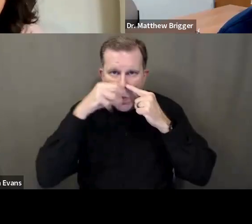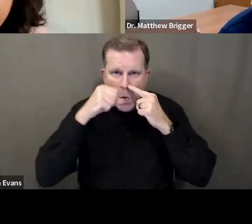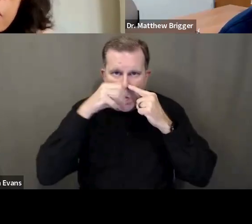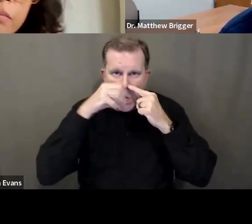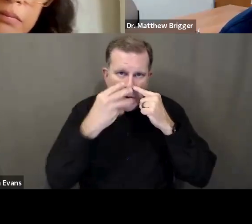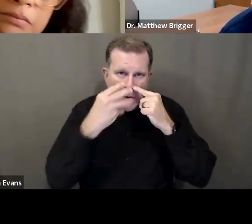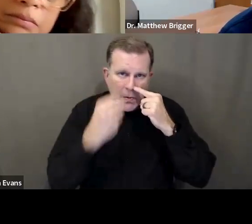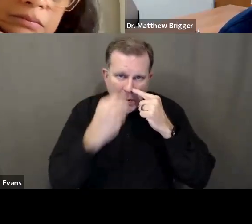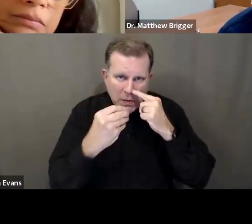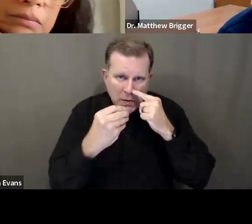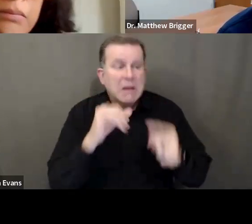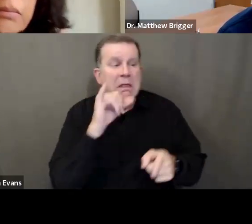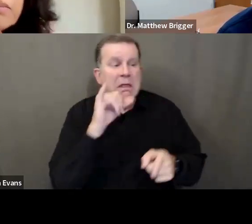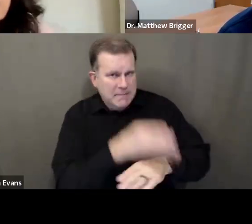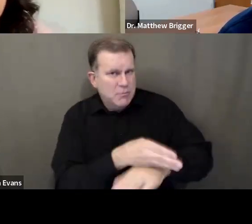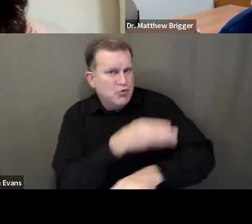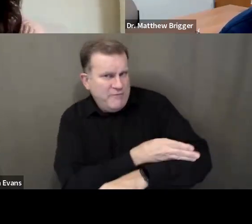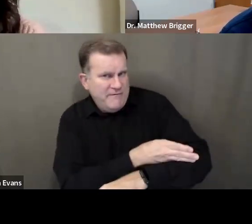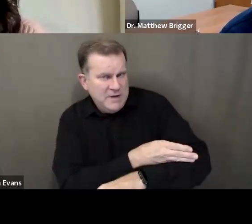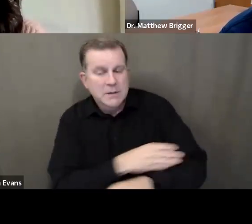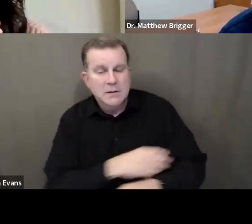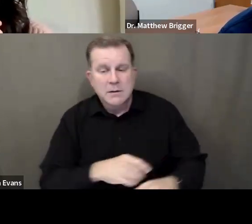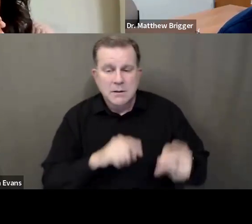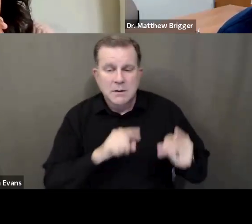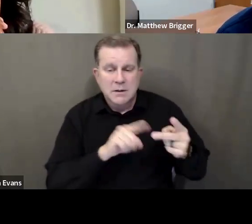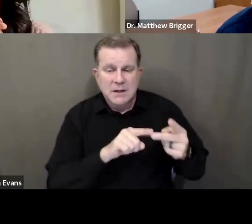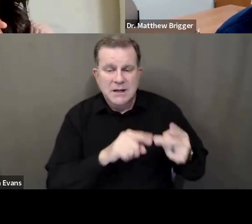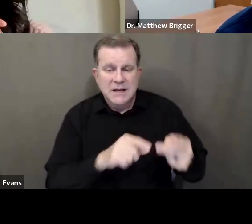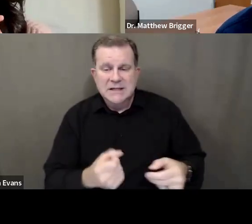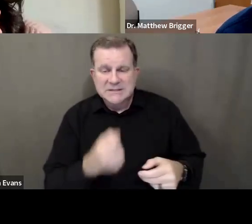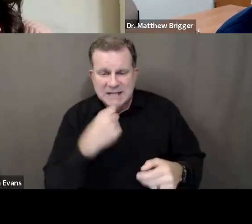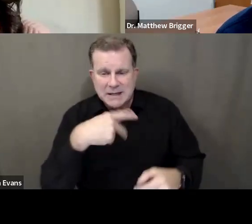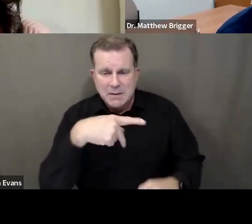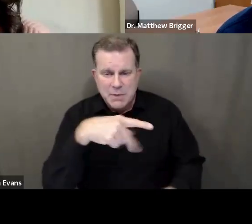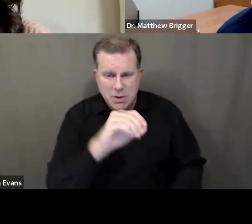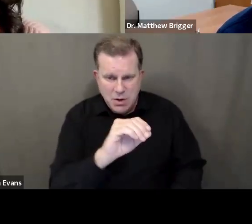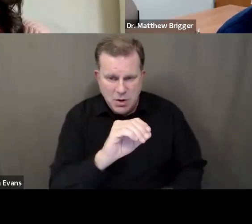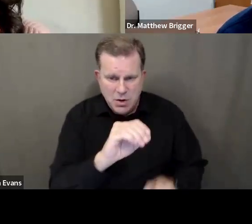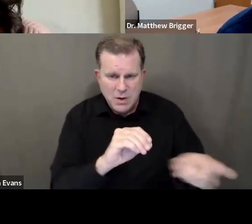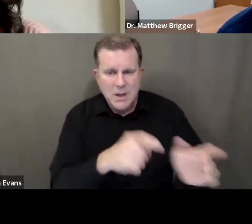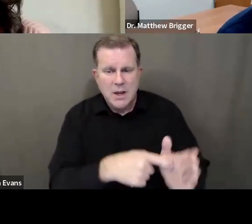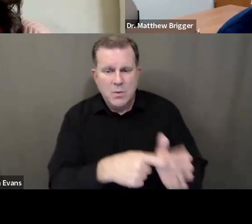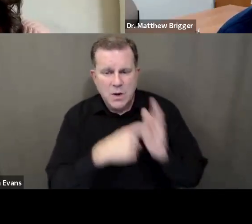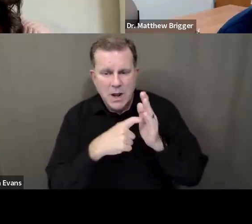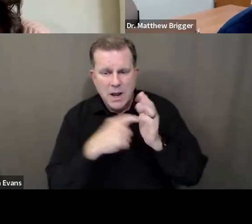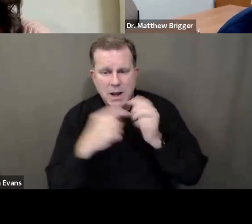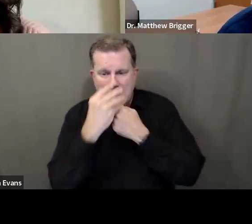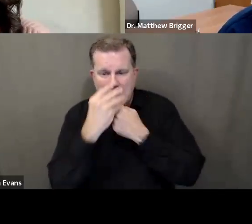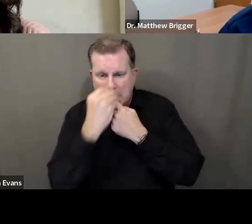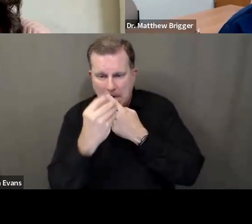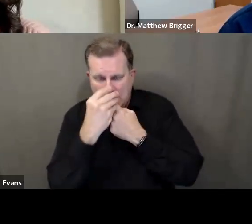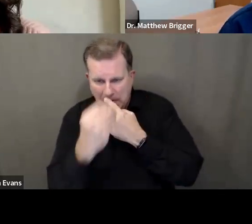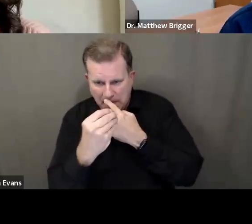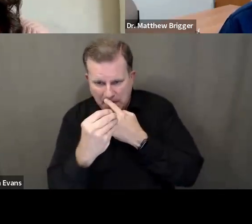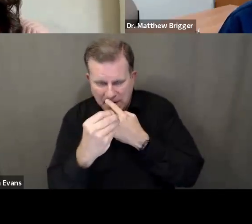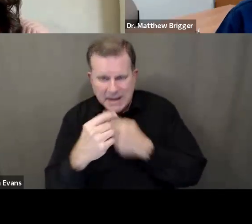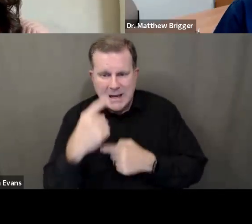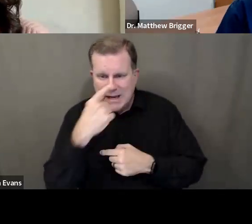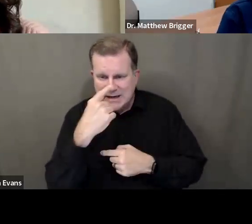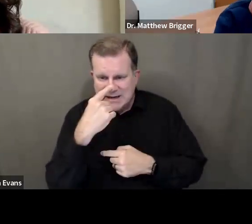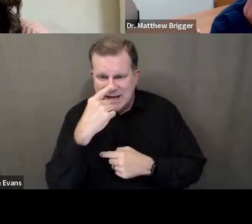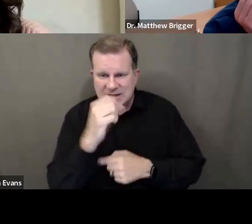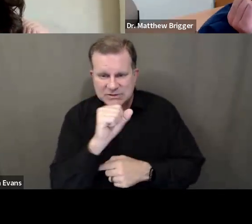carrying over when taking PO requiring suctioning of nasal secretions mixed